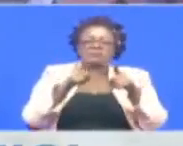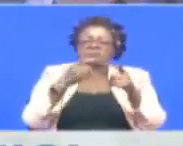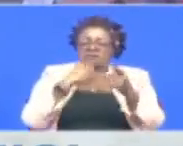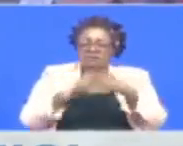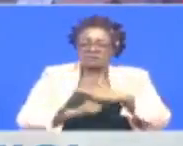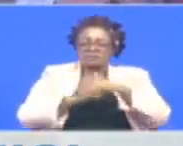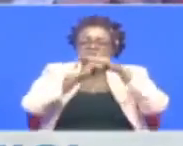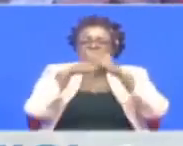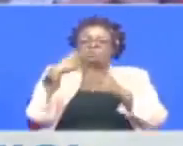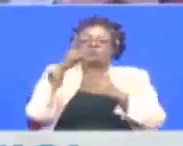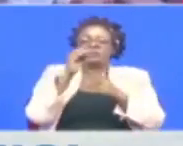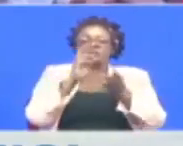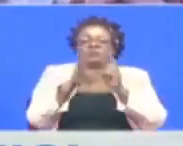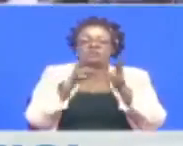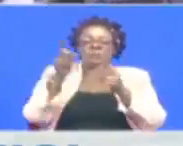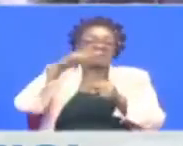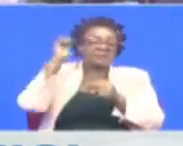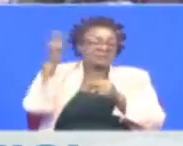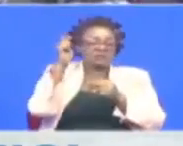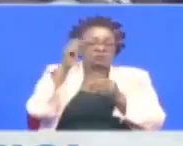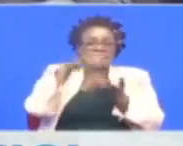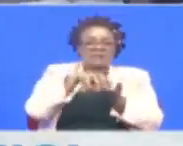his 2022 presidential bid.